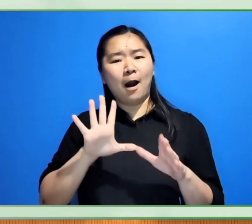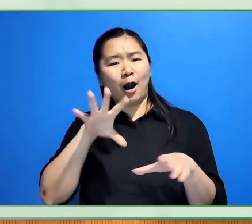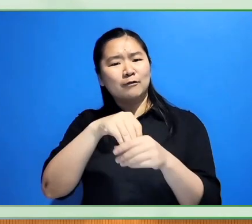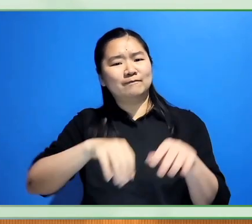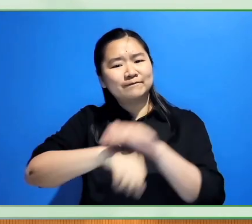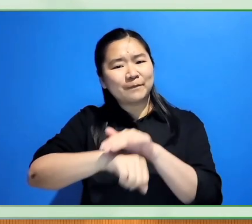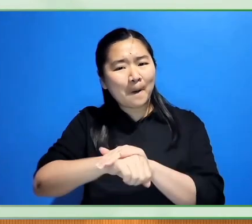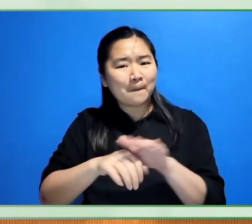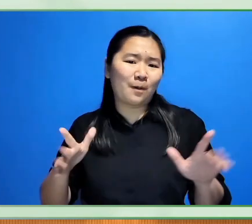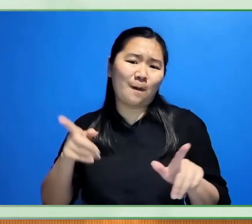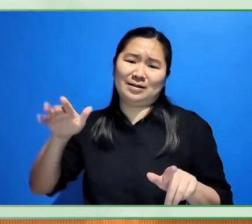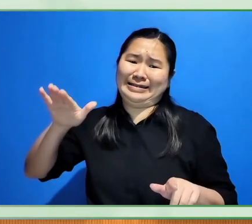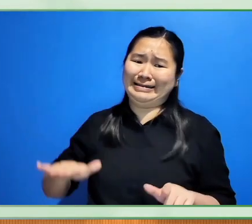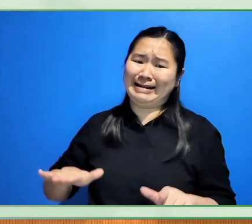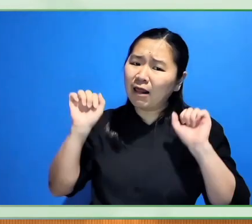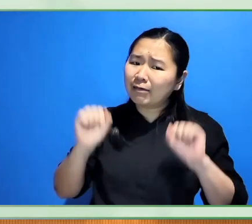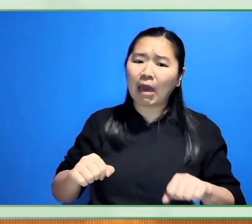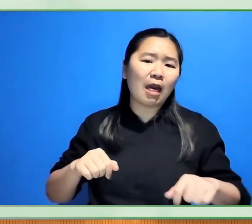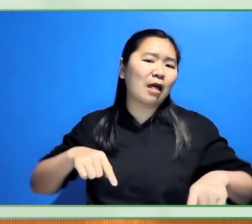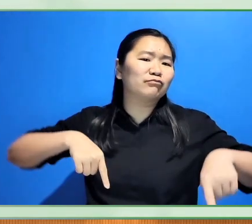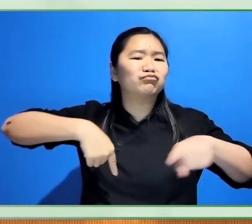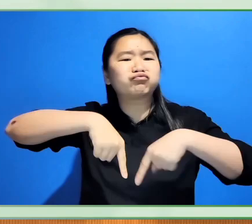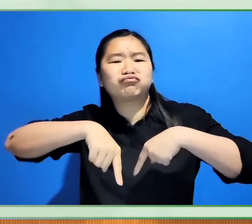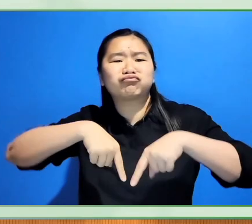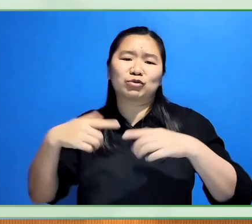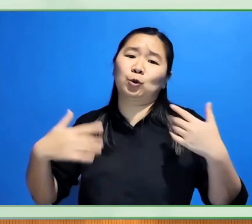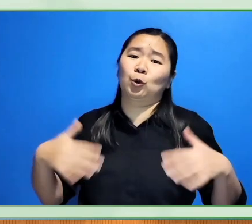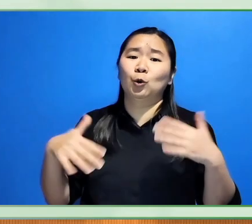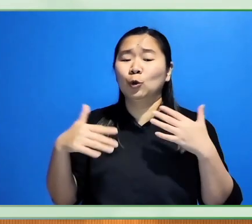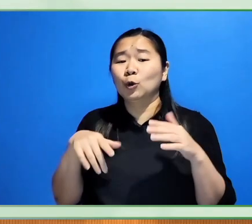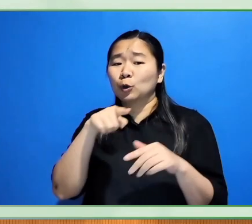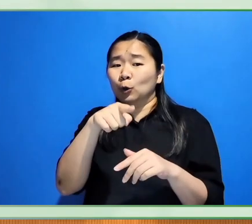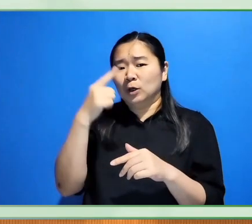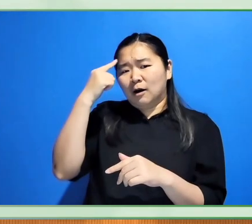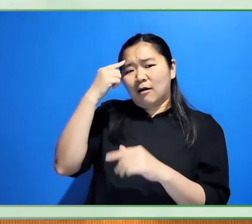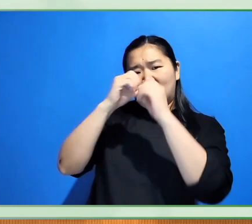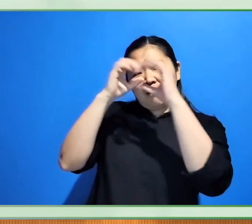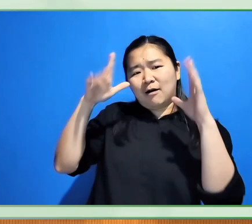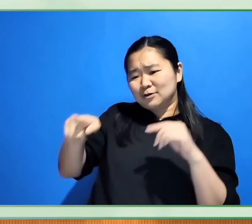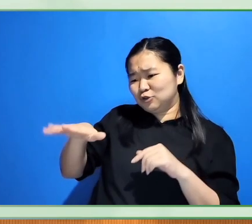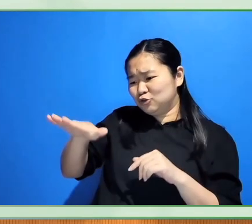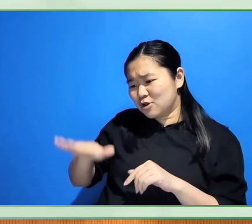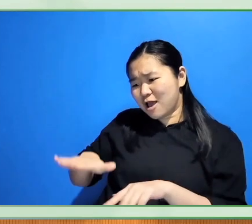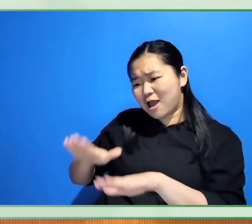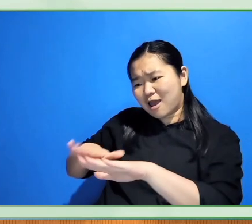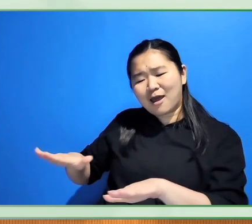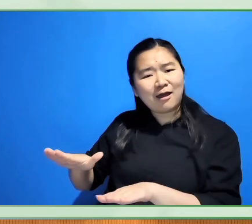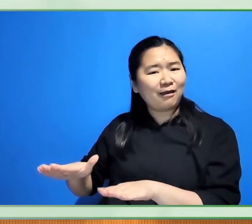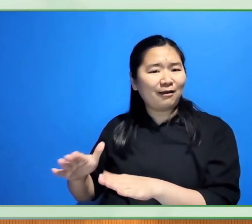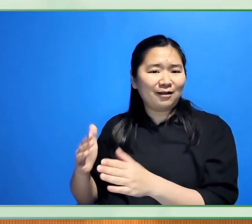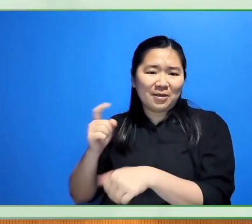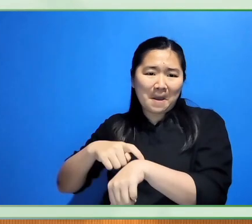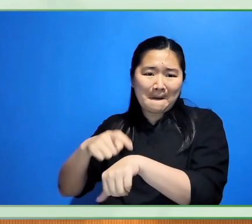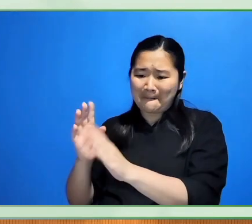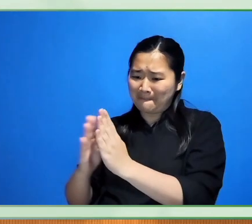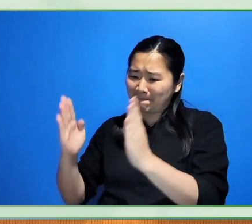of our beneficiaries, and we want, 1,000 times more than just this. Thank you so